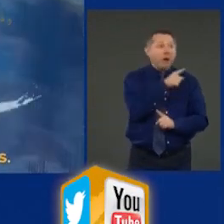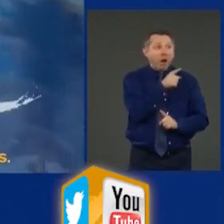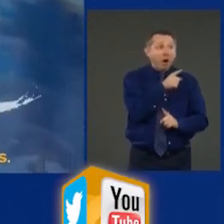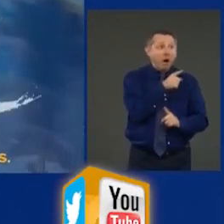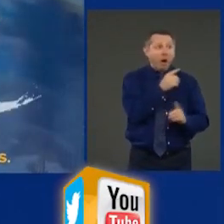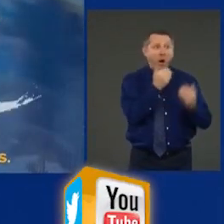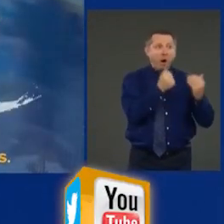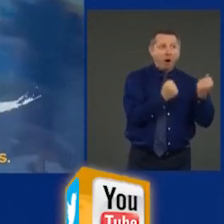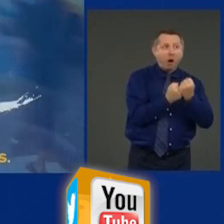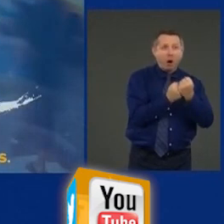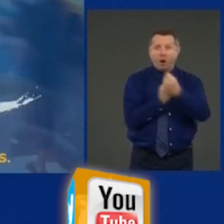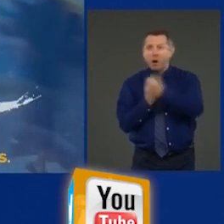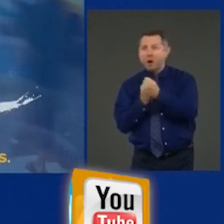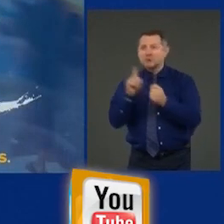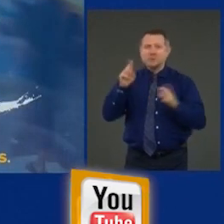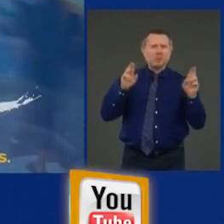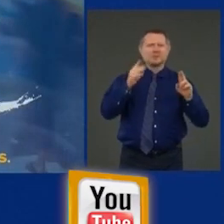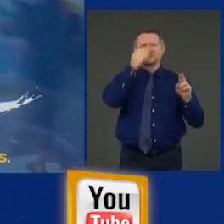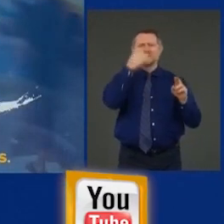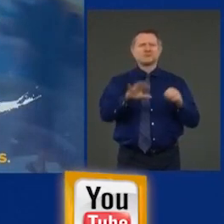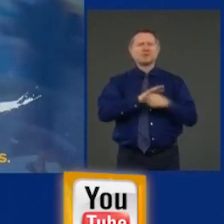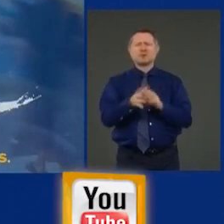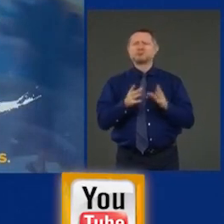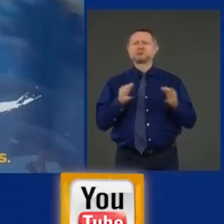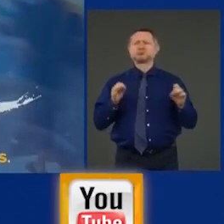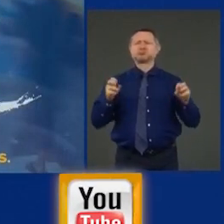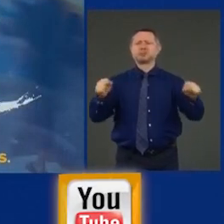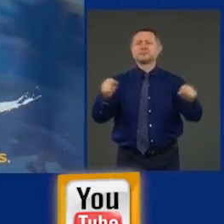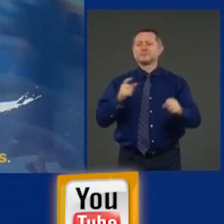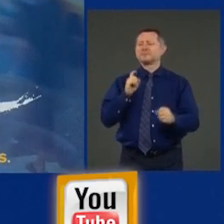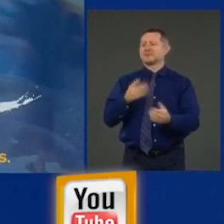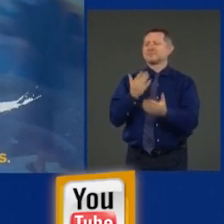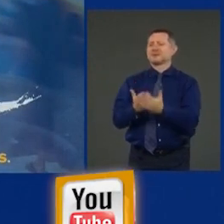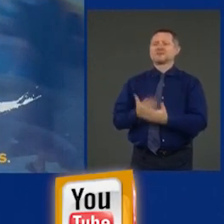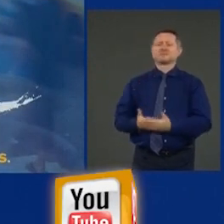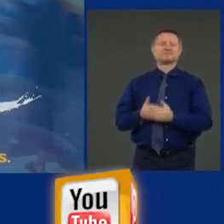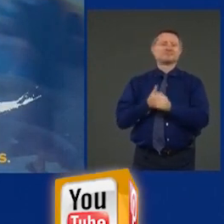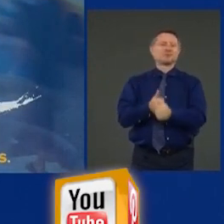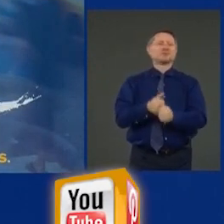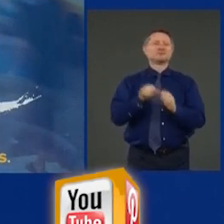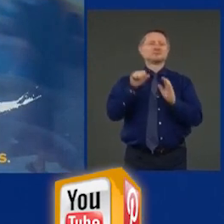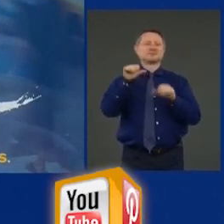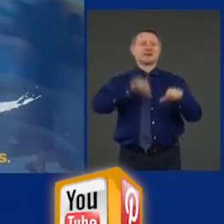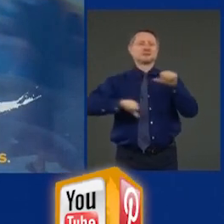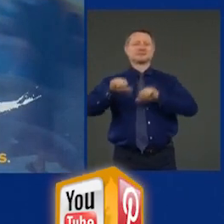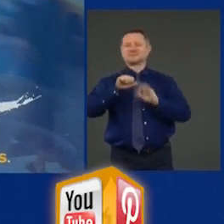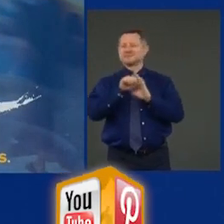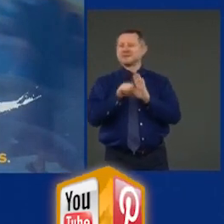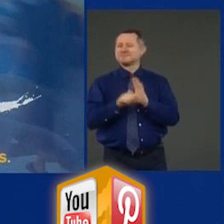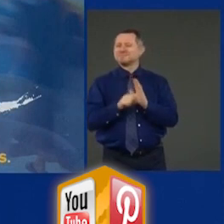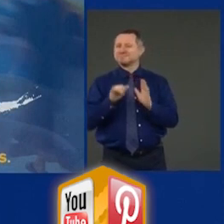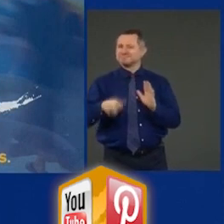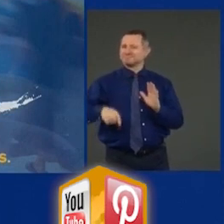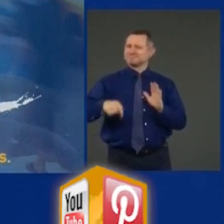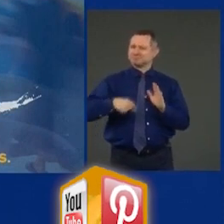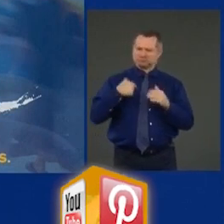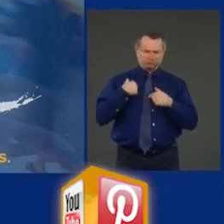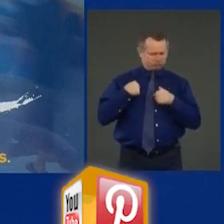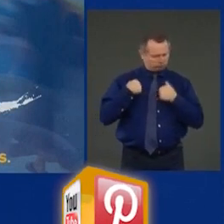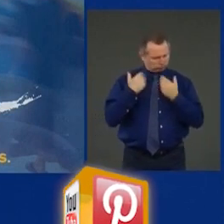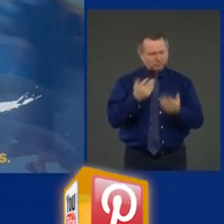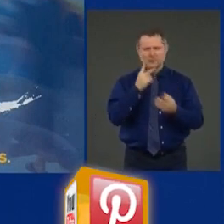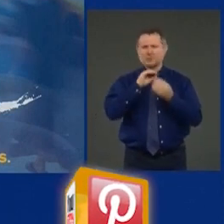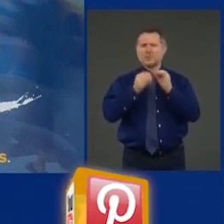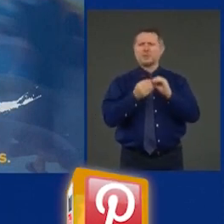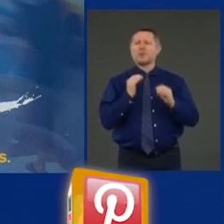It responds to science and data. So we're going ahead with our metrics and our phased